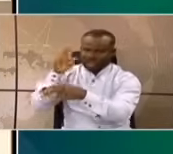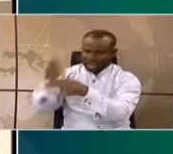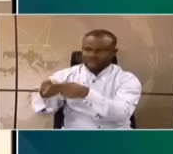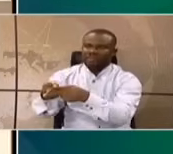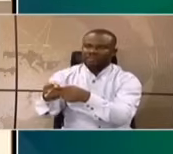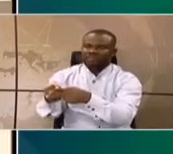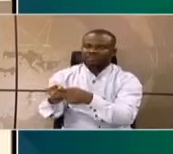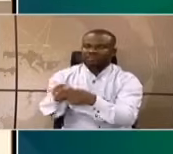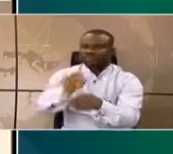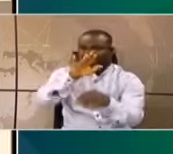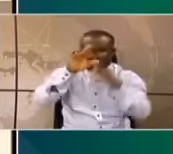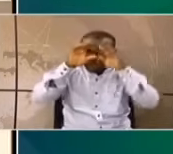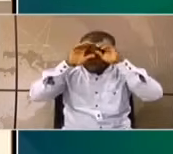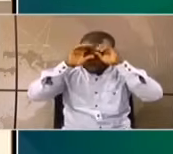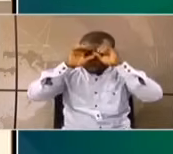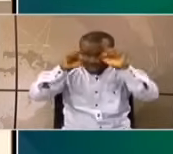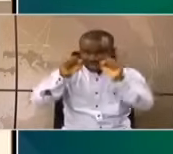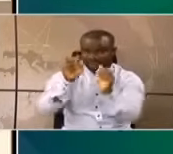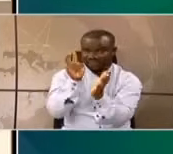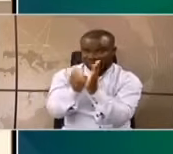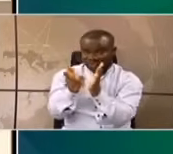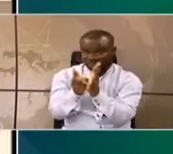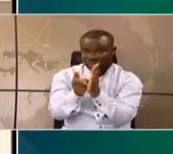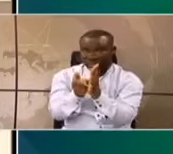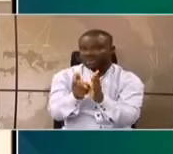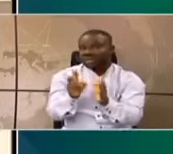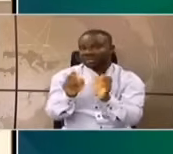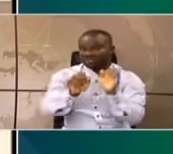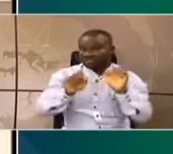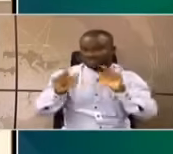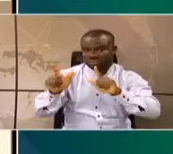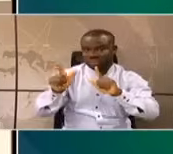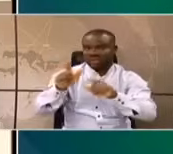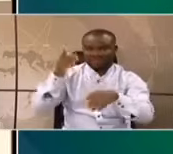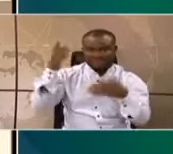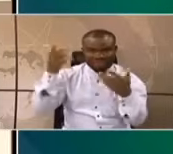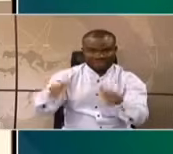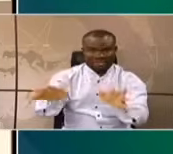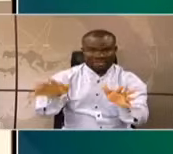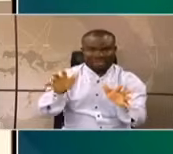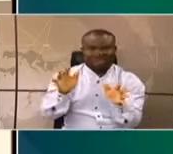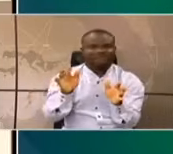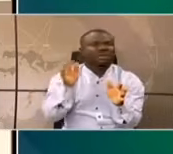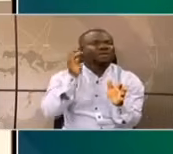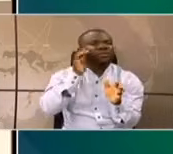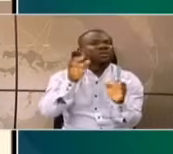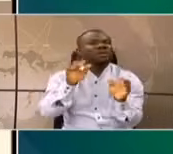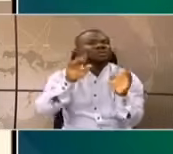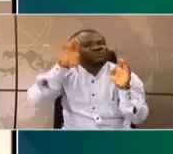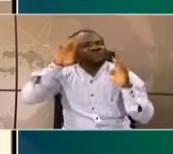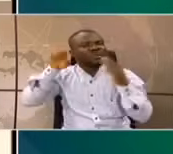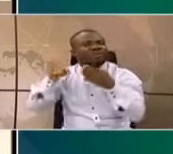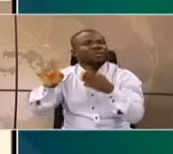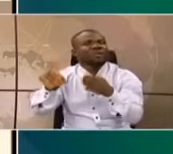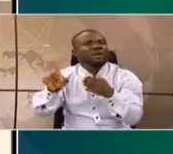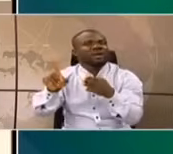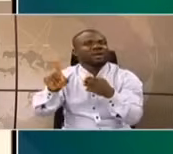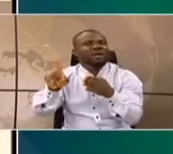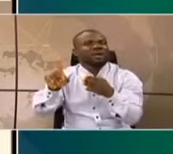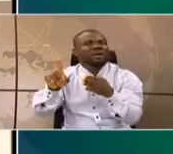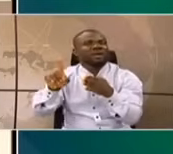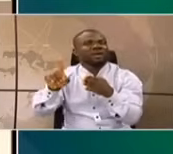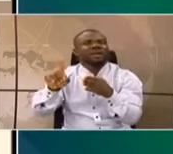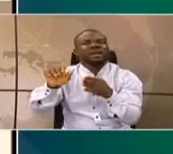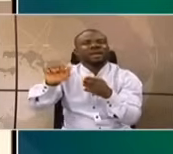pa. Fellow Ghanaians. Ye ko aye nsu ano. Ewo